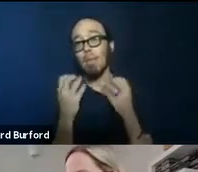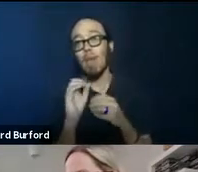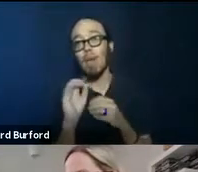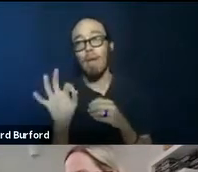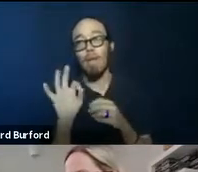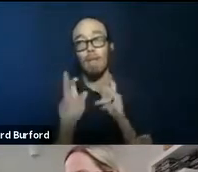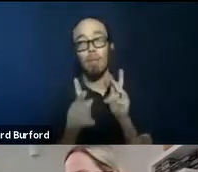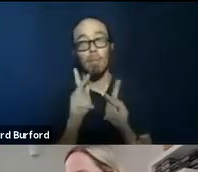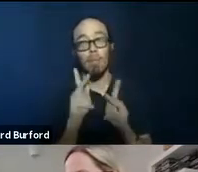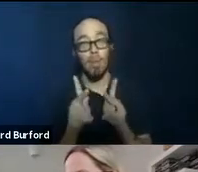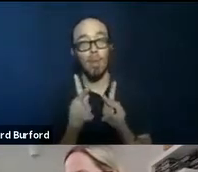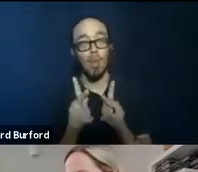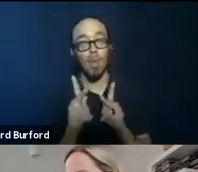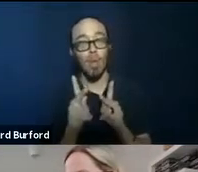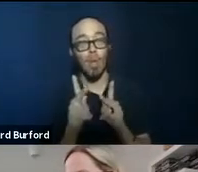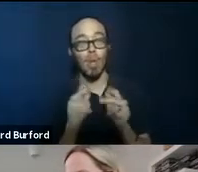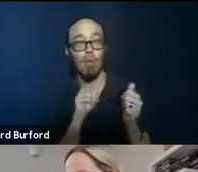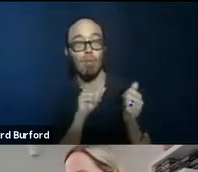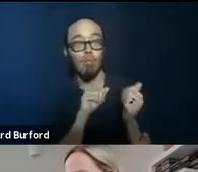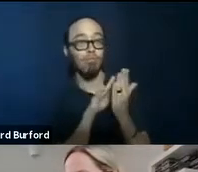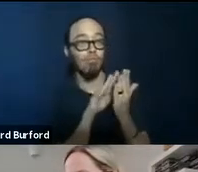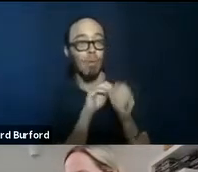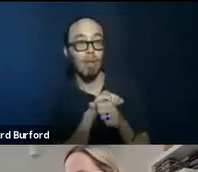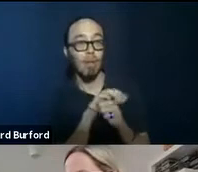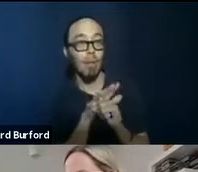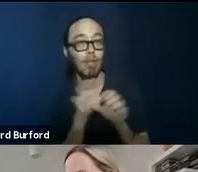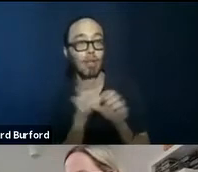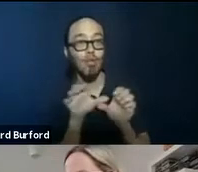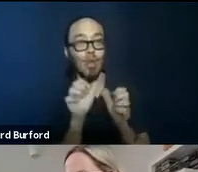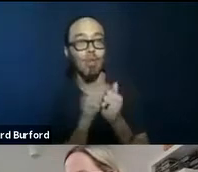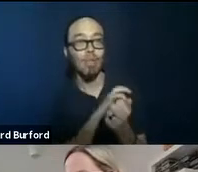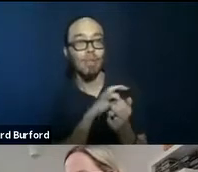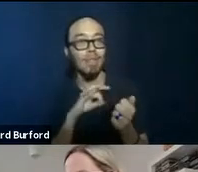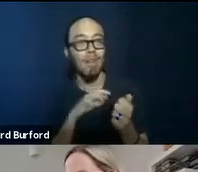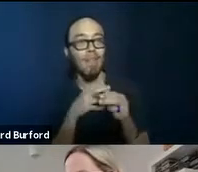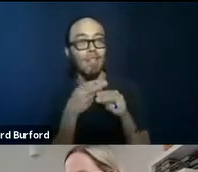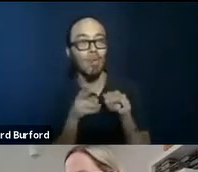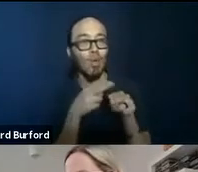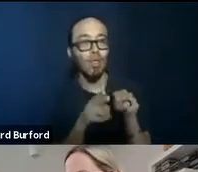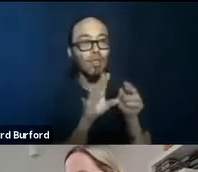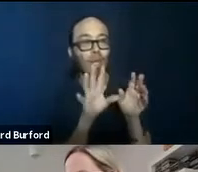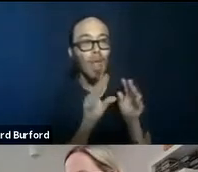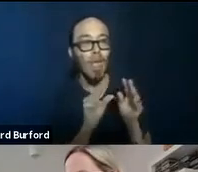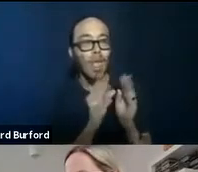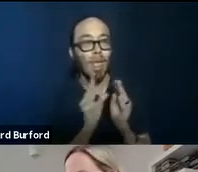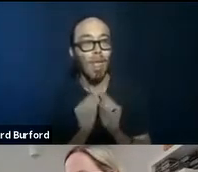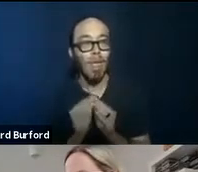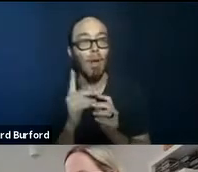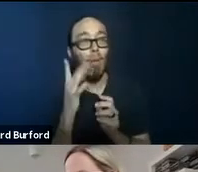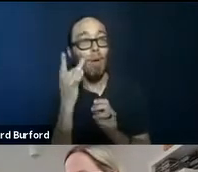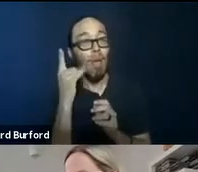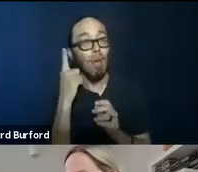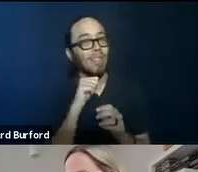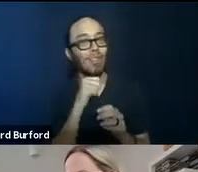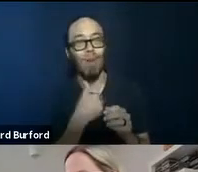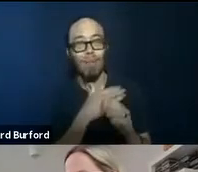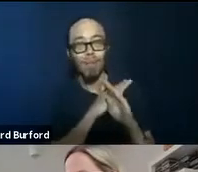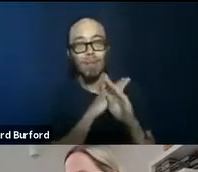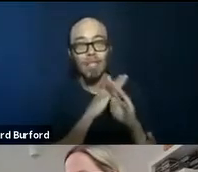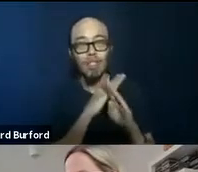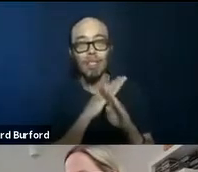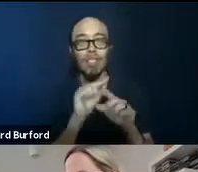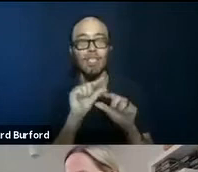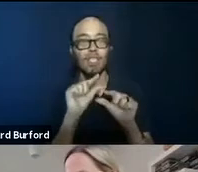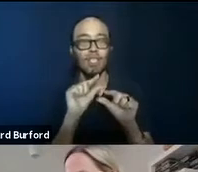So many of the people facing this pandemic are doing it with staffing shortages in their facilities, shortages of protective gear, struggling to